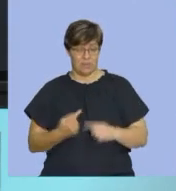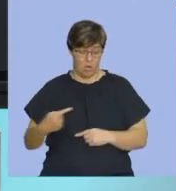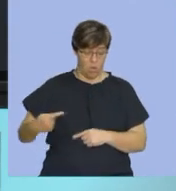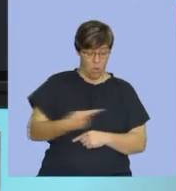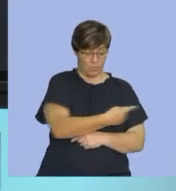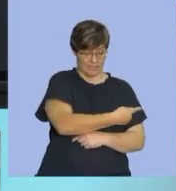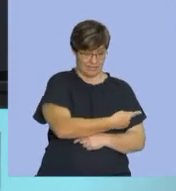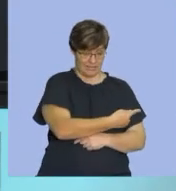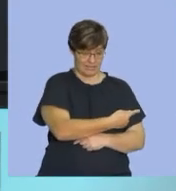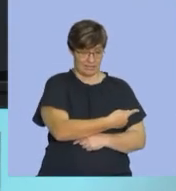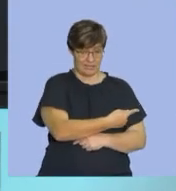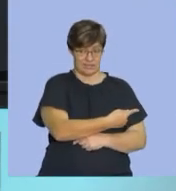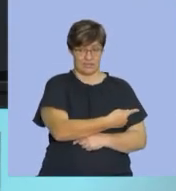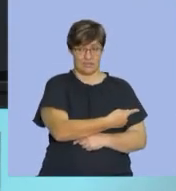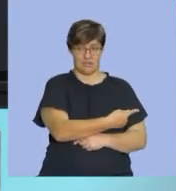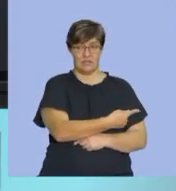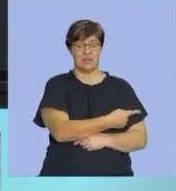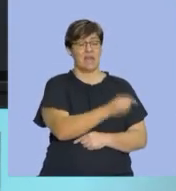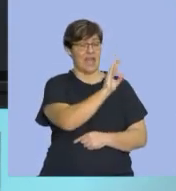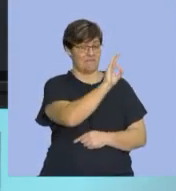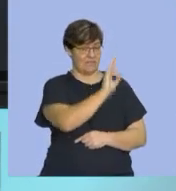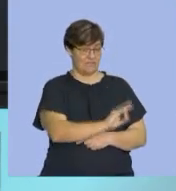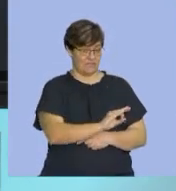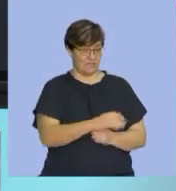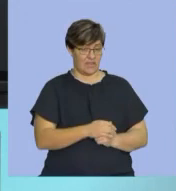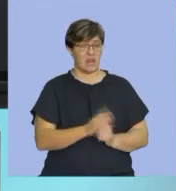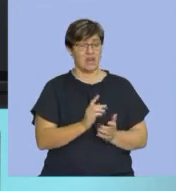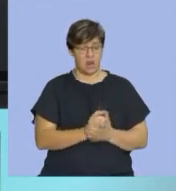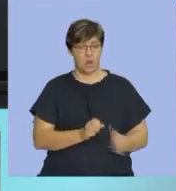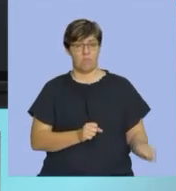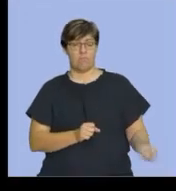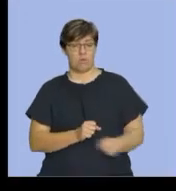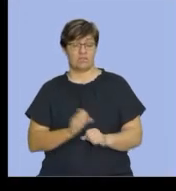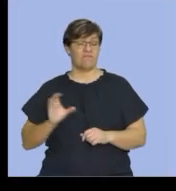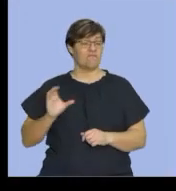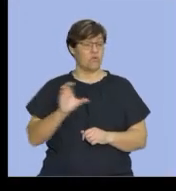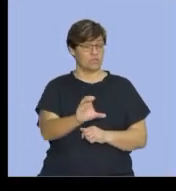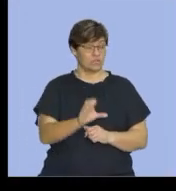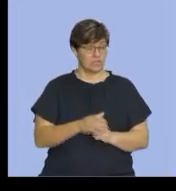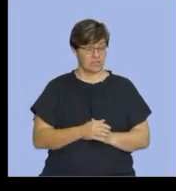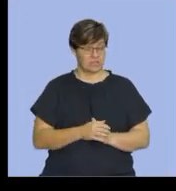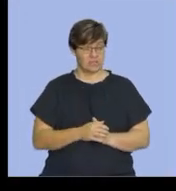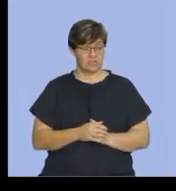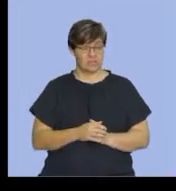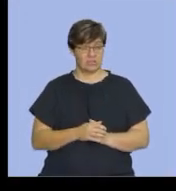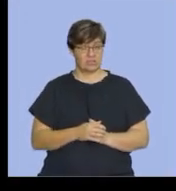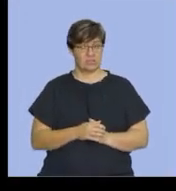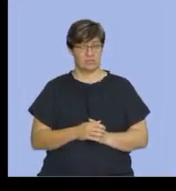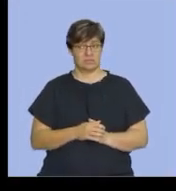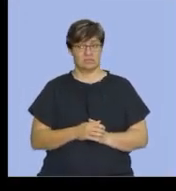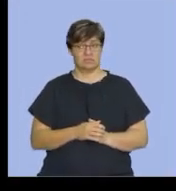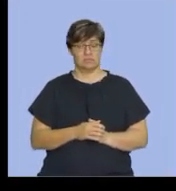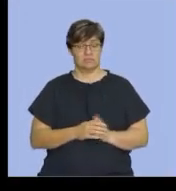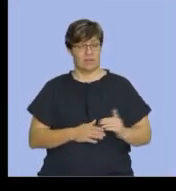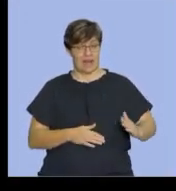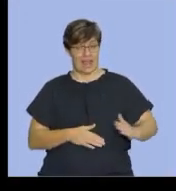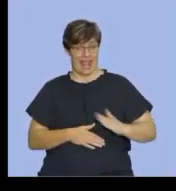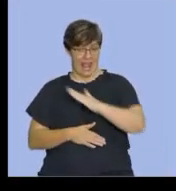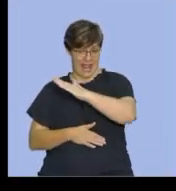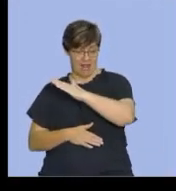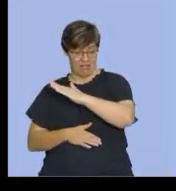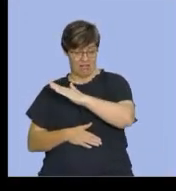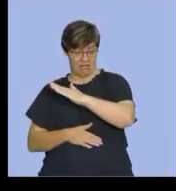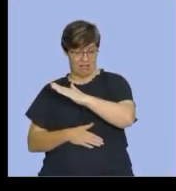got to think about the force that she was pulling it at. Remember, it was at an